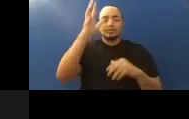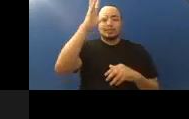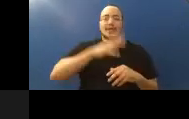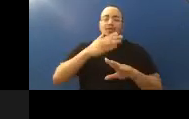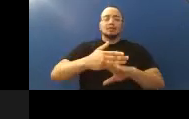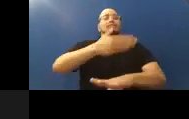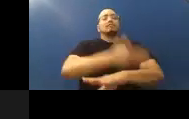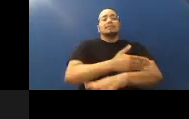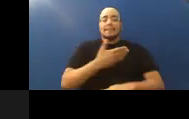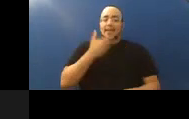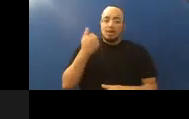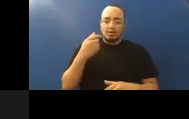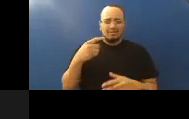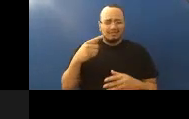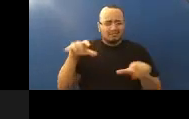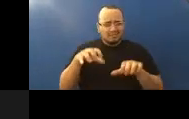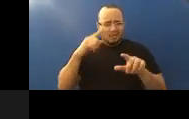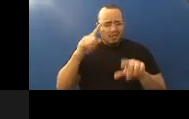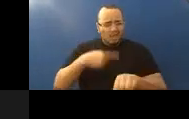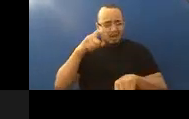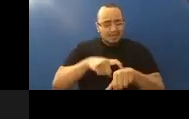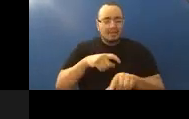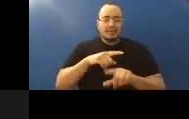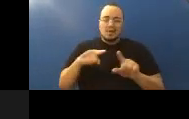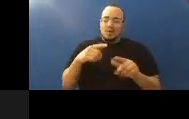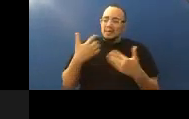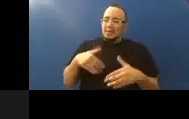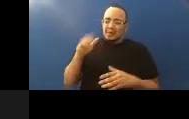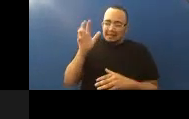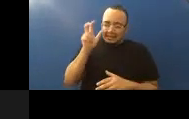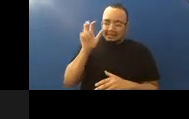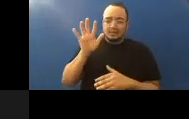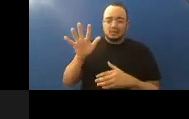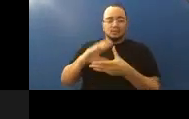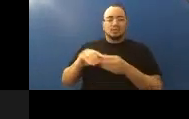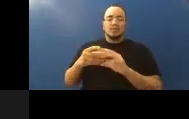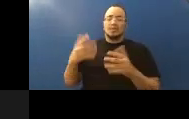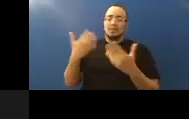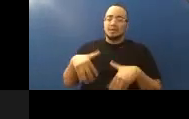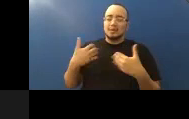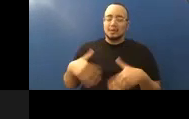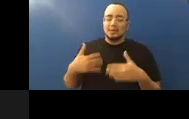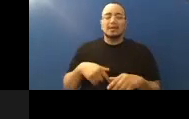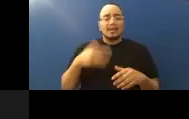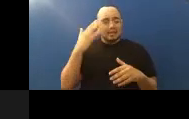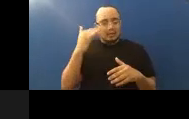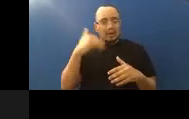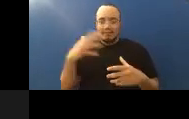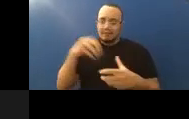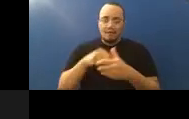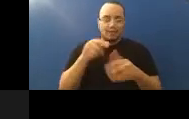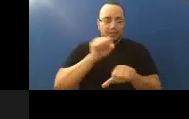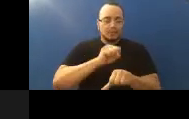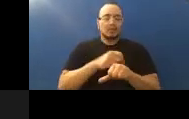happening, which is a large part of why I engage in this work. A little bit about how I ended up